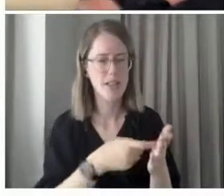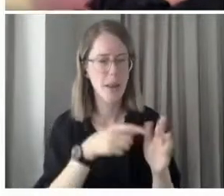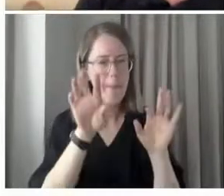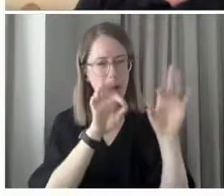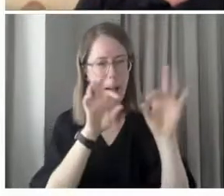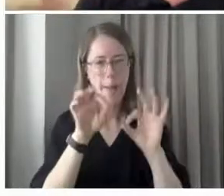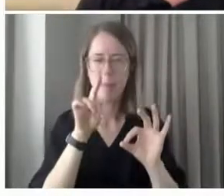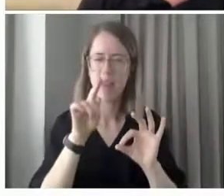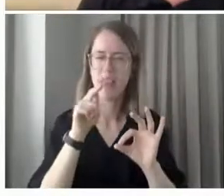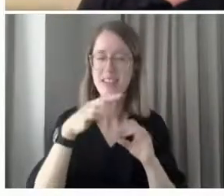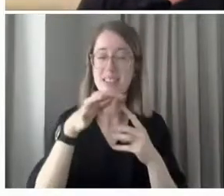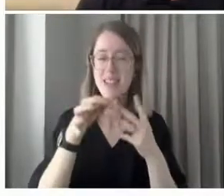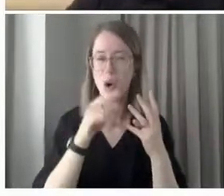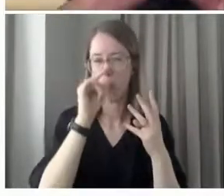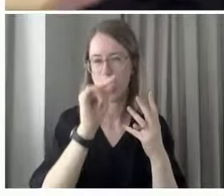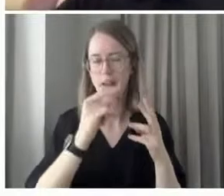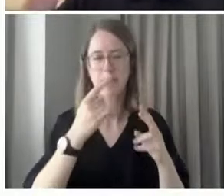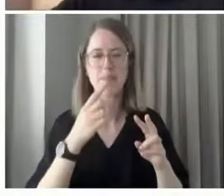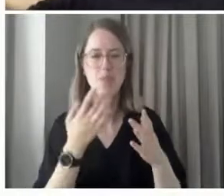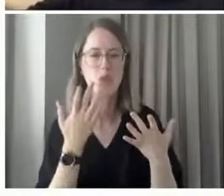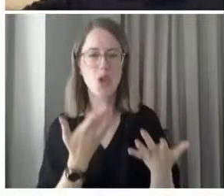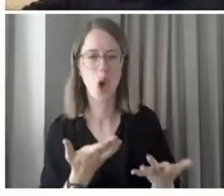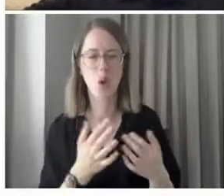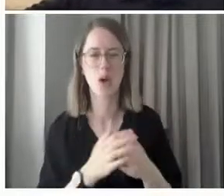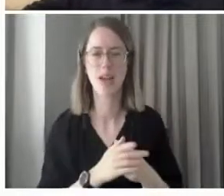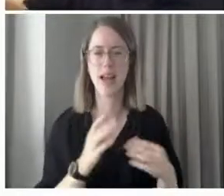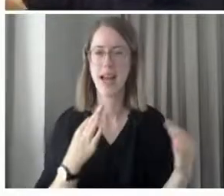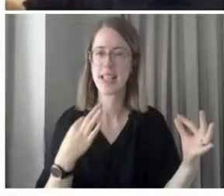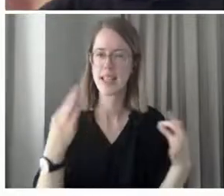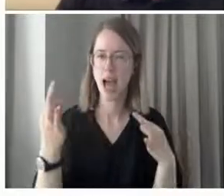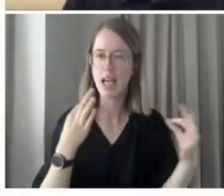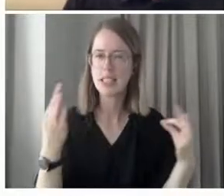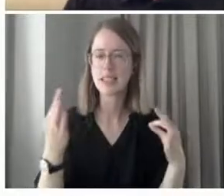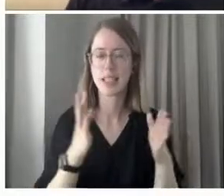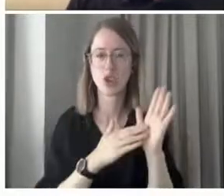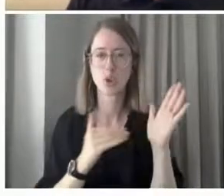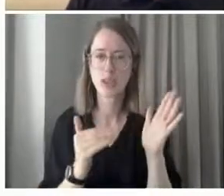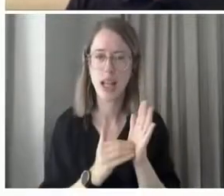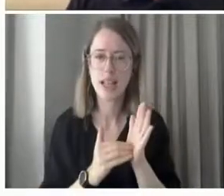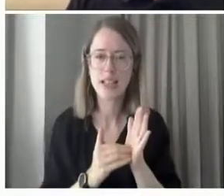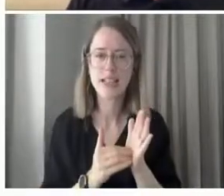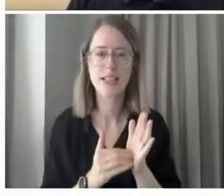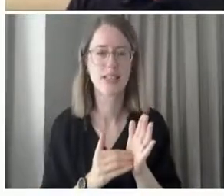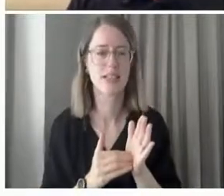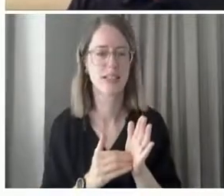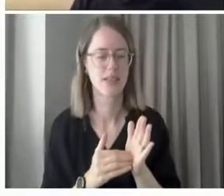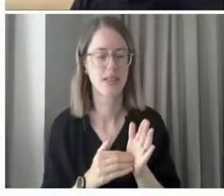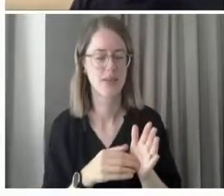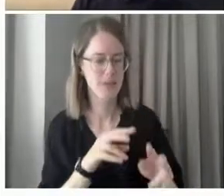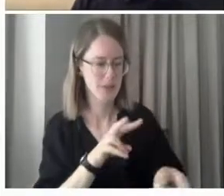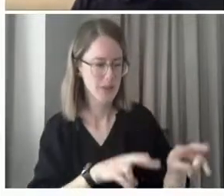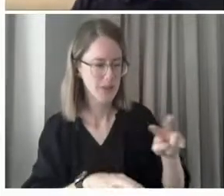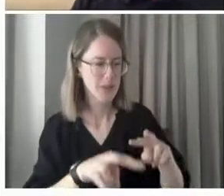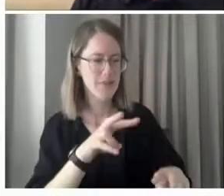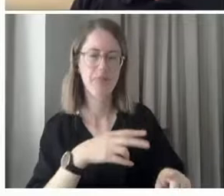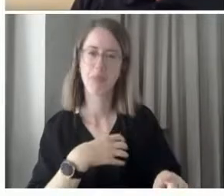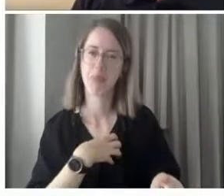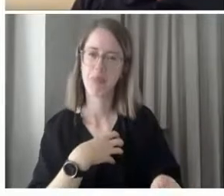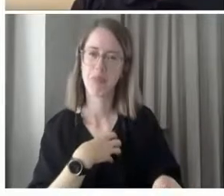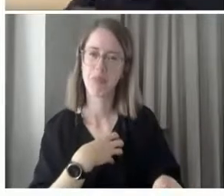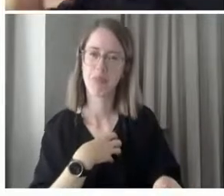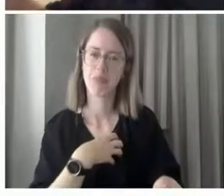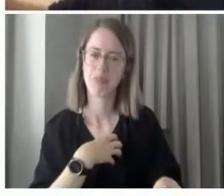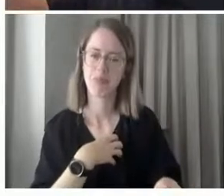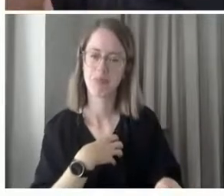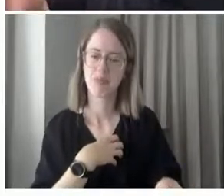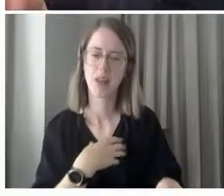kind of detail we can have. We can say, well, this is dance in New Zealand, and we can look at, oh, well, let's look at the extent